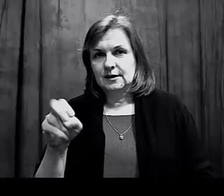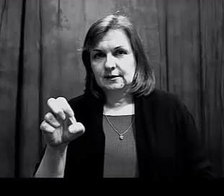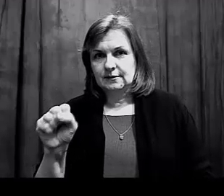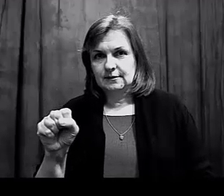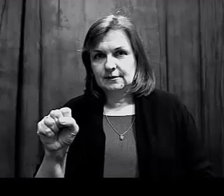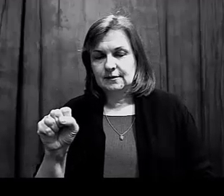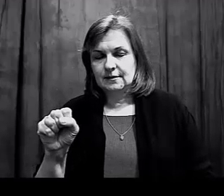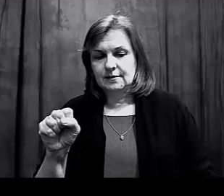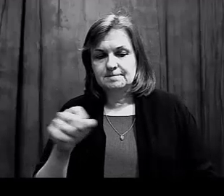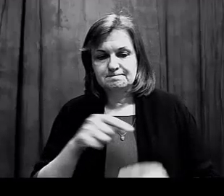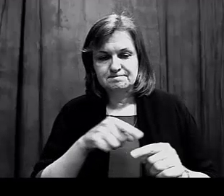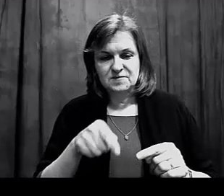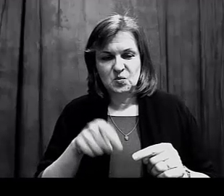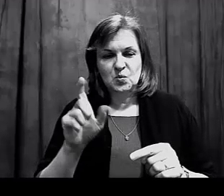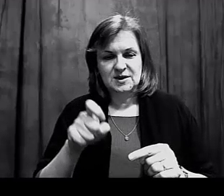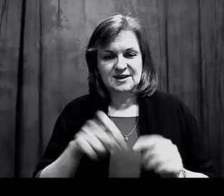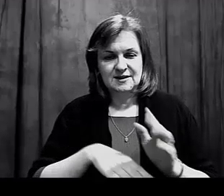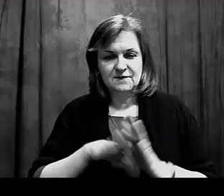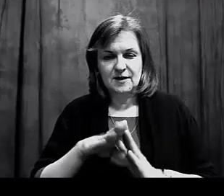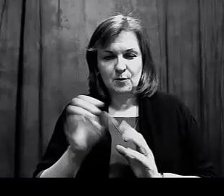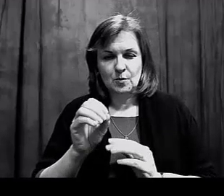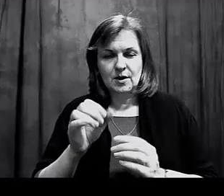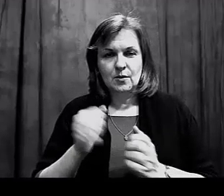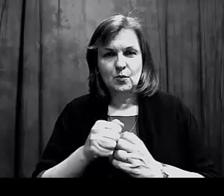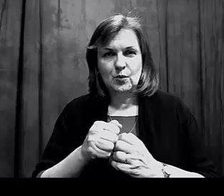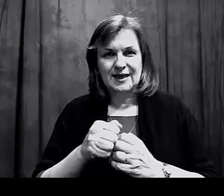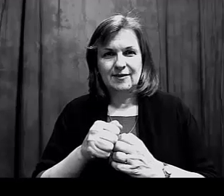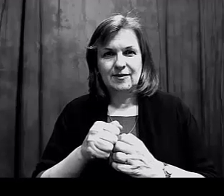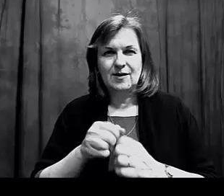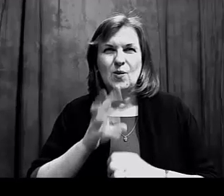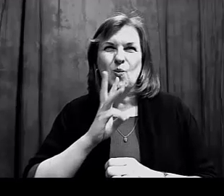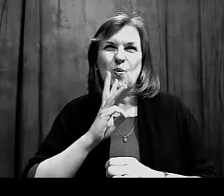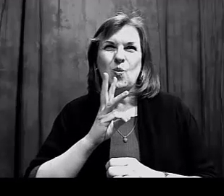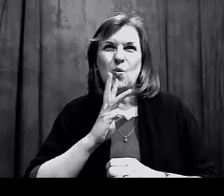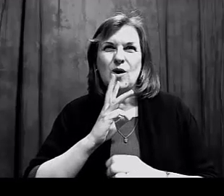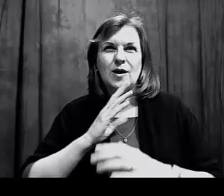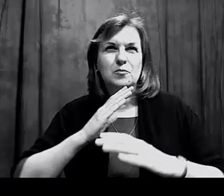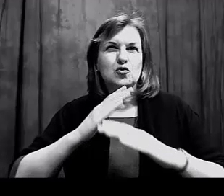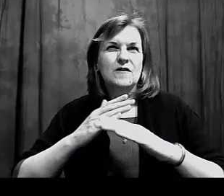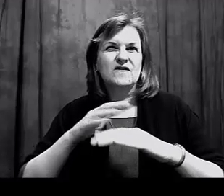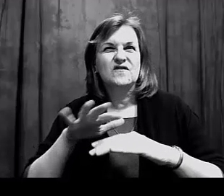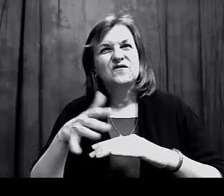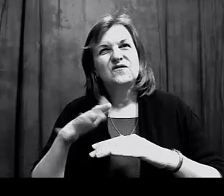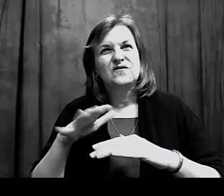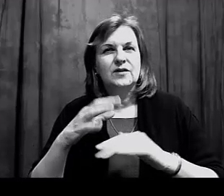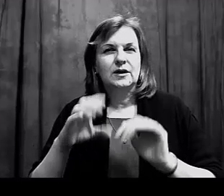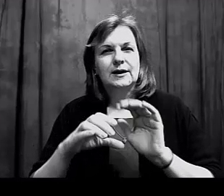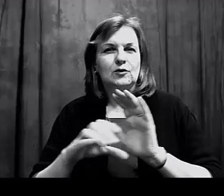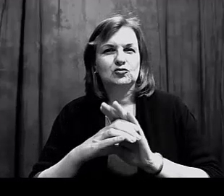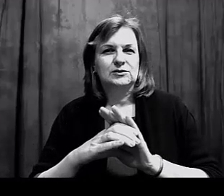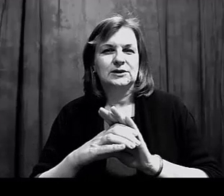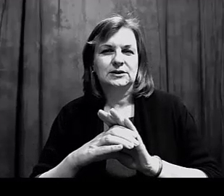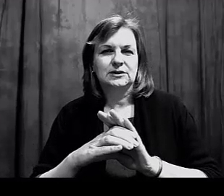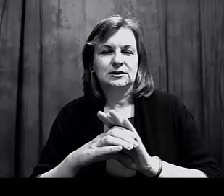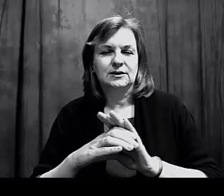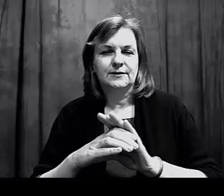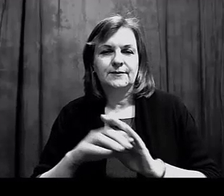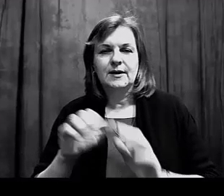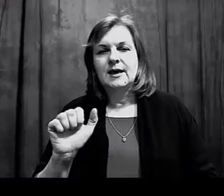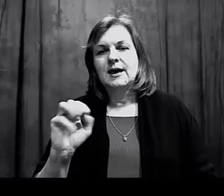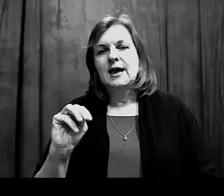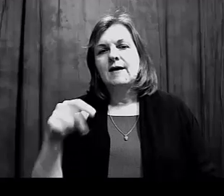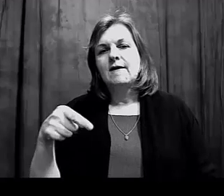of an organism with waterproof sort of characteristics.